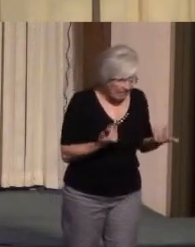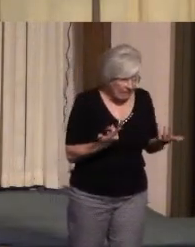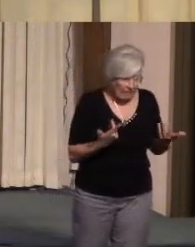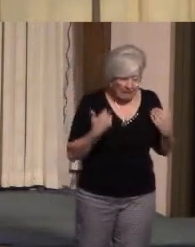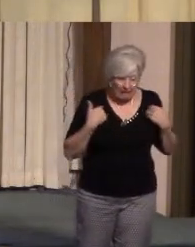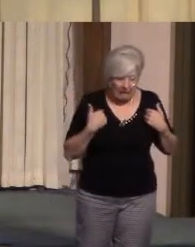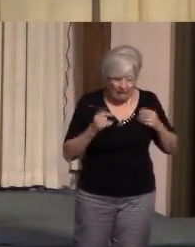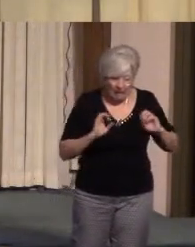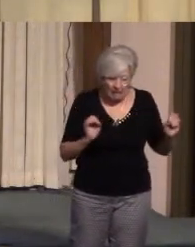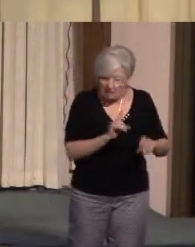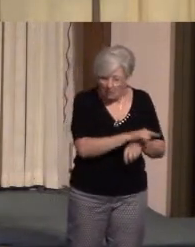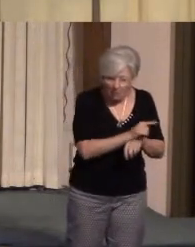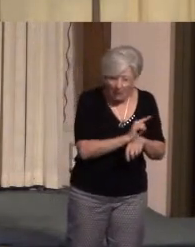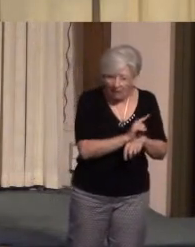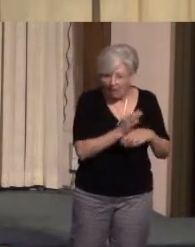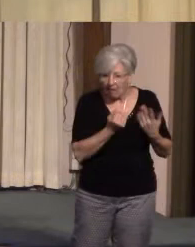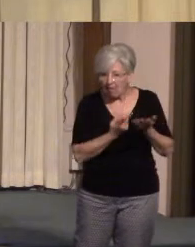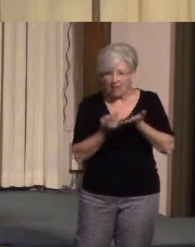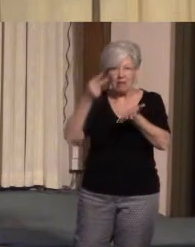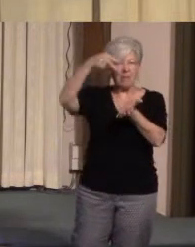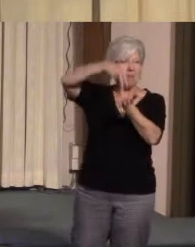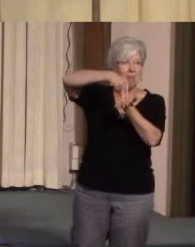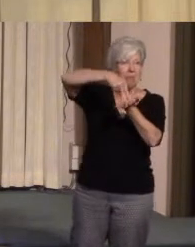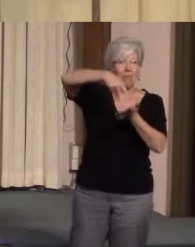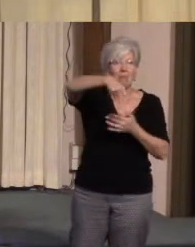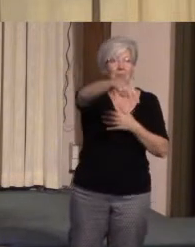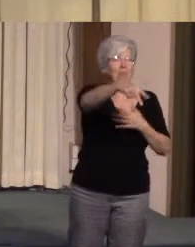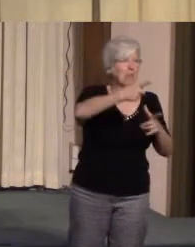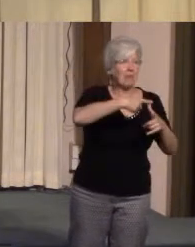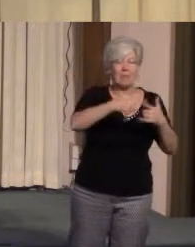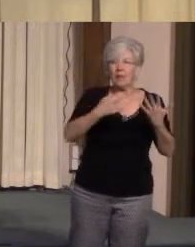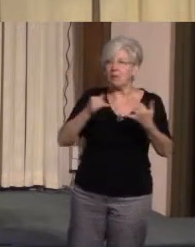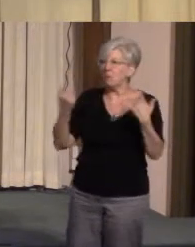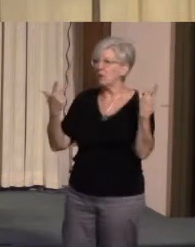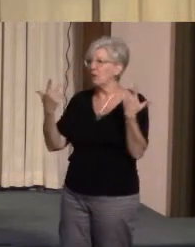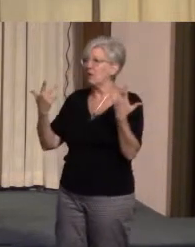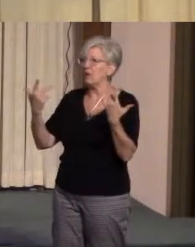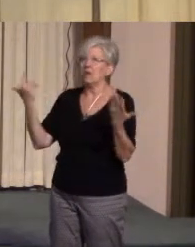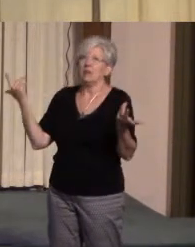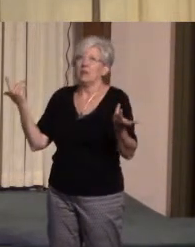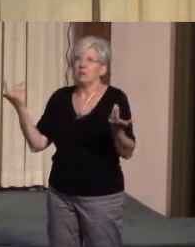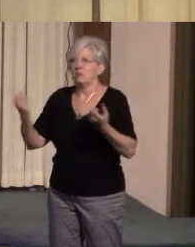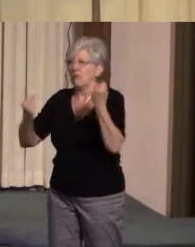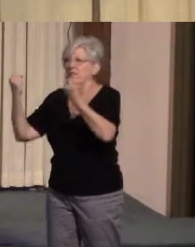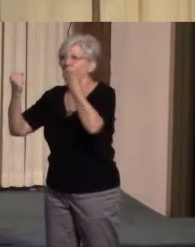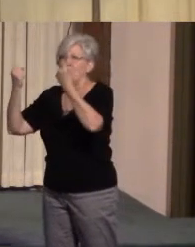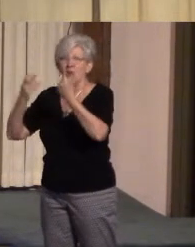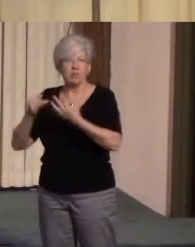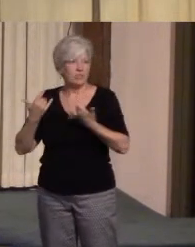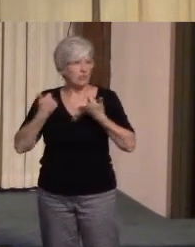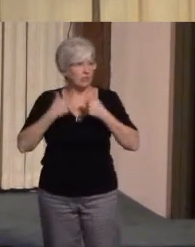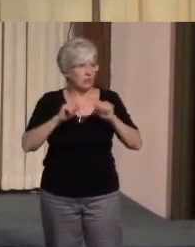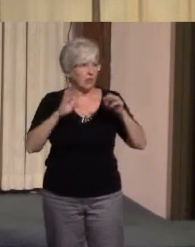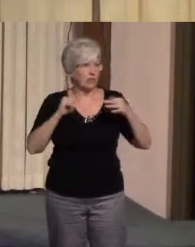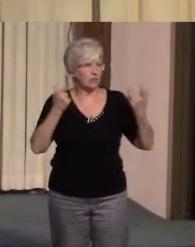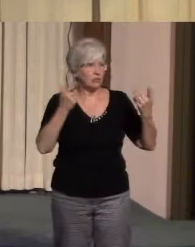of the ocean, and, next thing I know, we're, driving cars and trying to blow each other up with nuclear